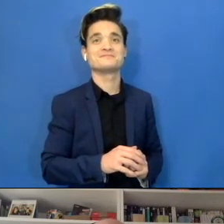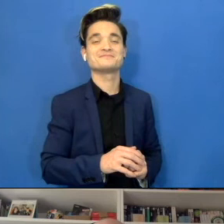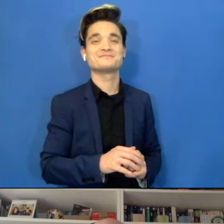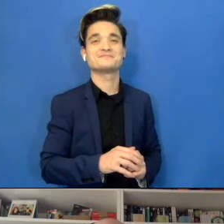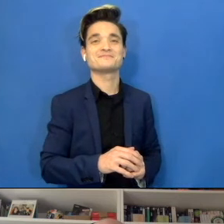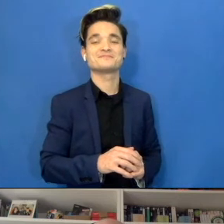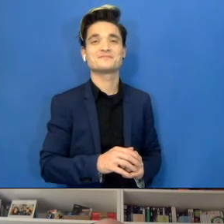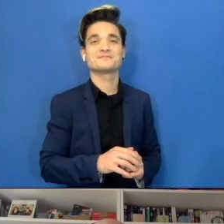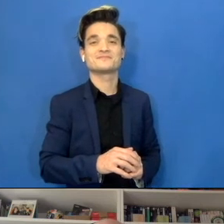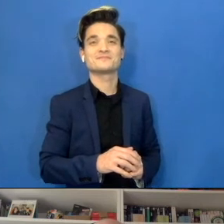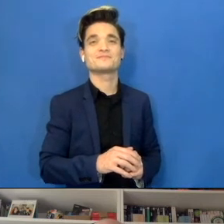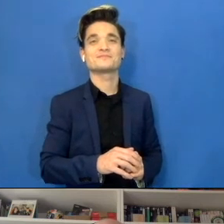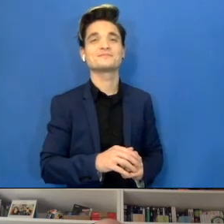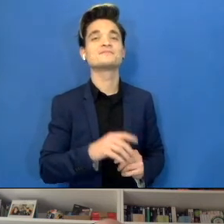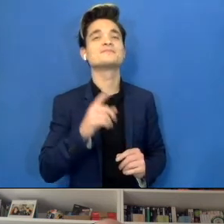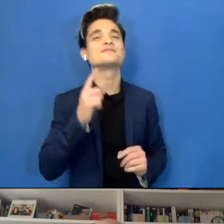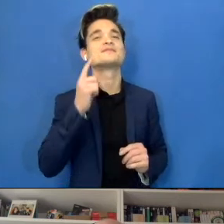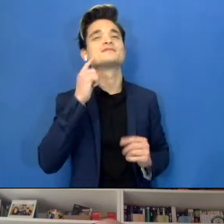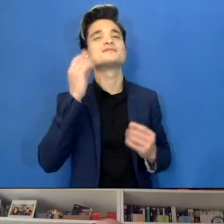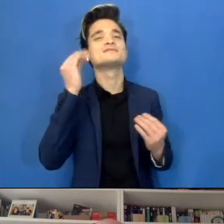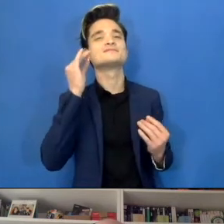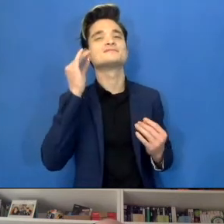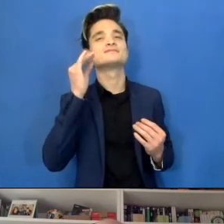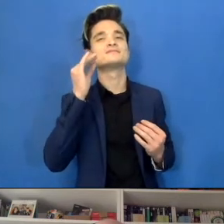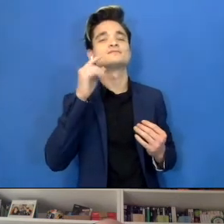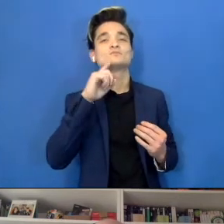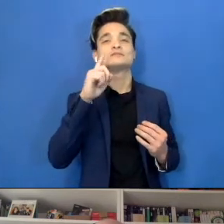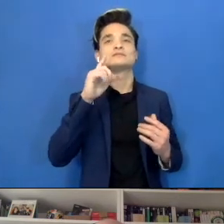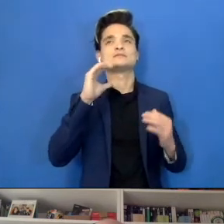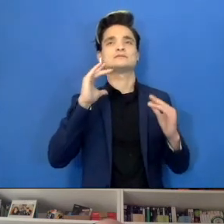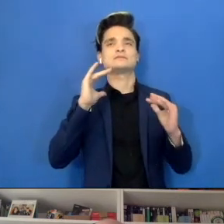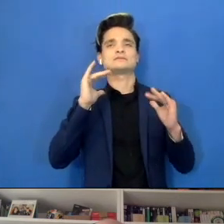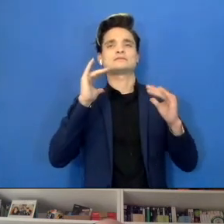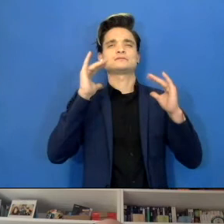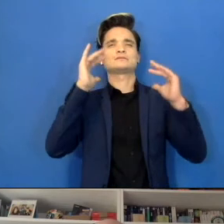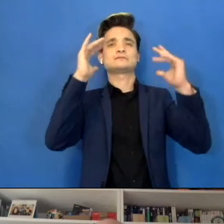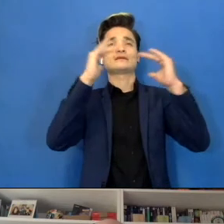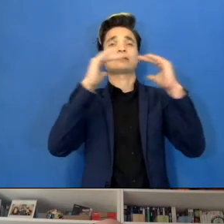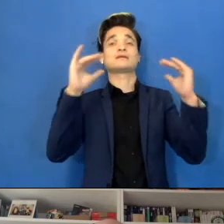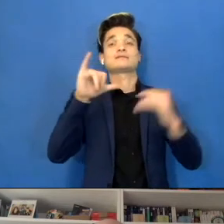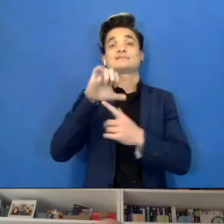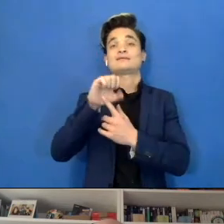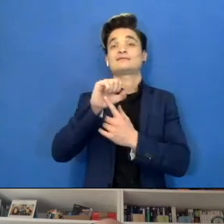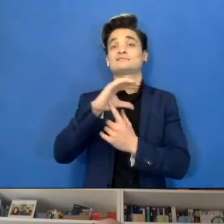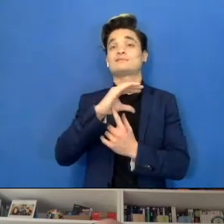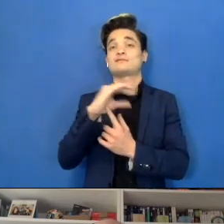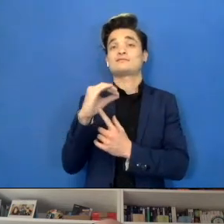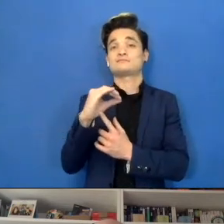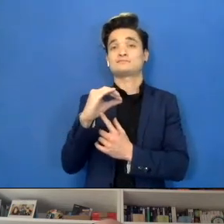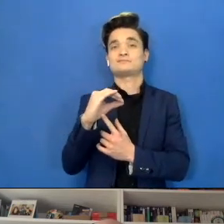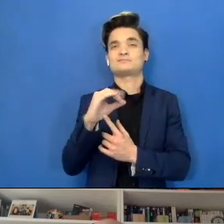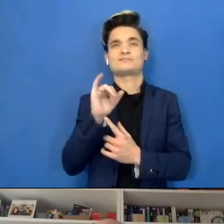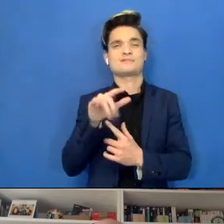of yes and that often, especially with with an